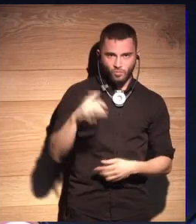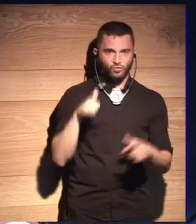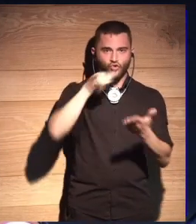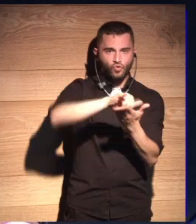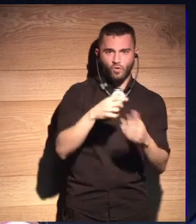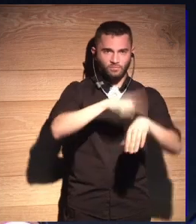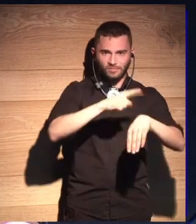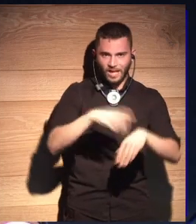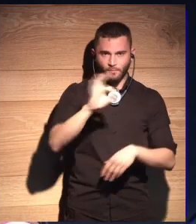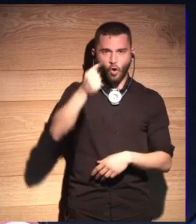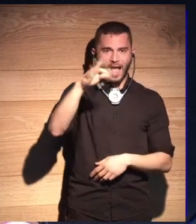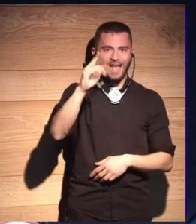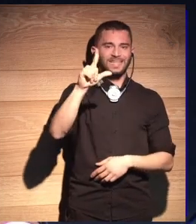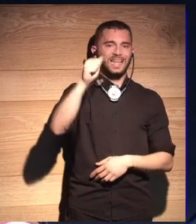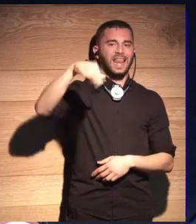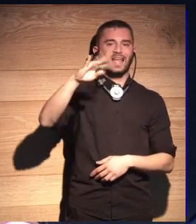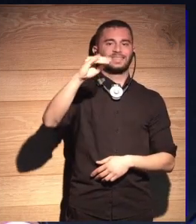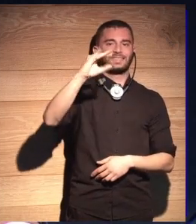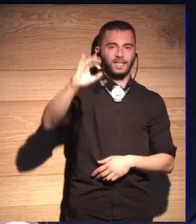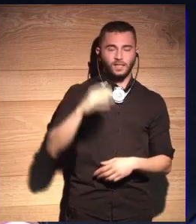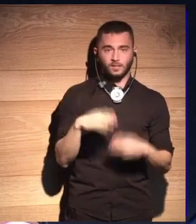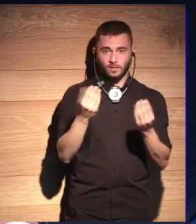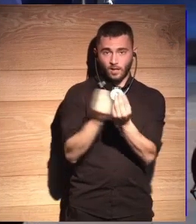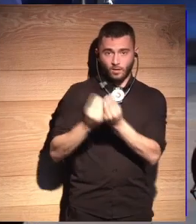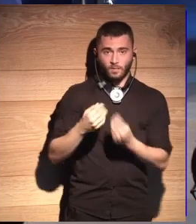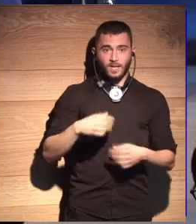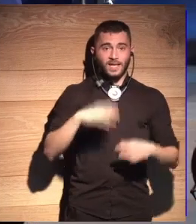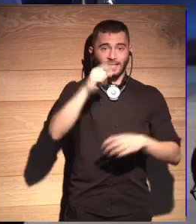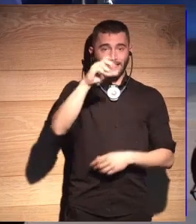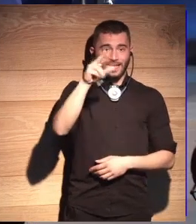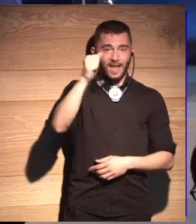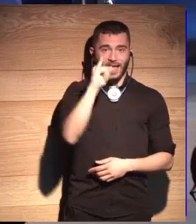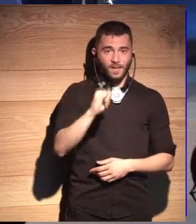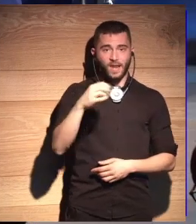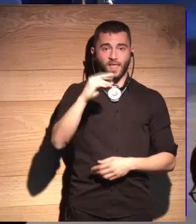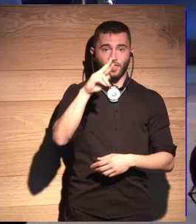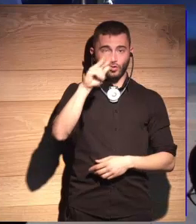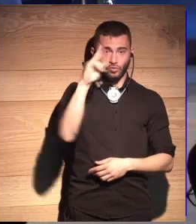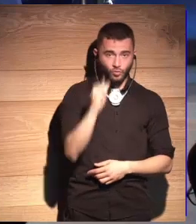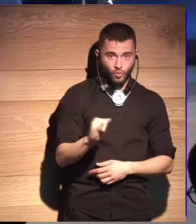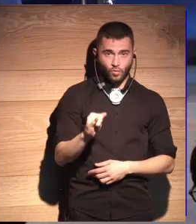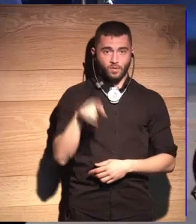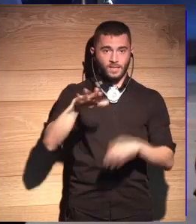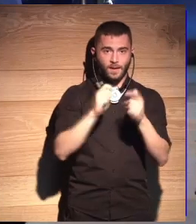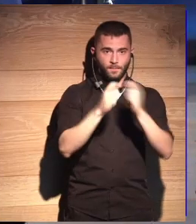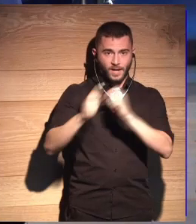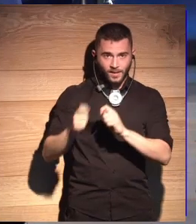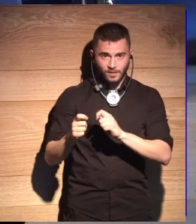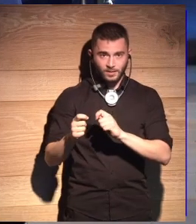Review, The New York Times, or The Atlantic, among others. And we have Clara Jimenez Cruz, journalist and co-founder of